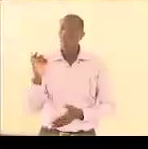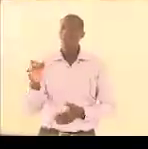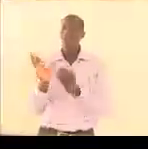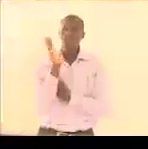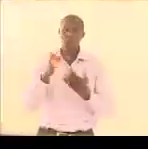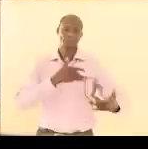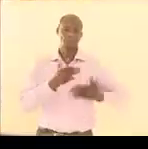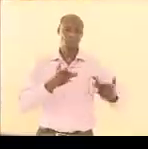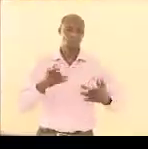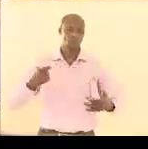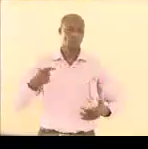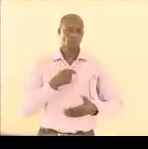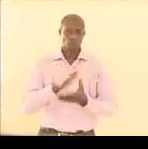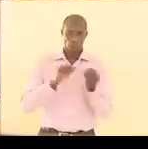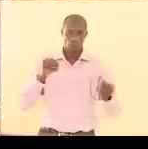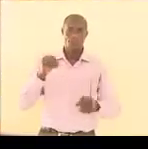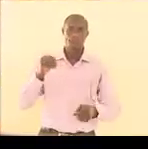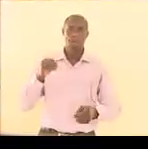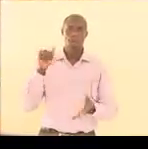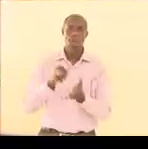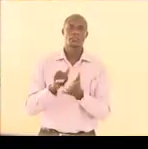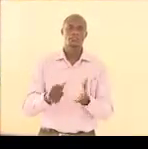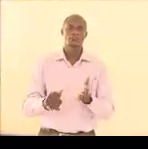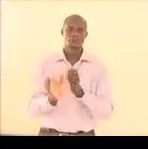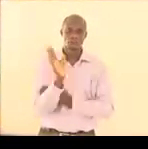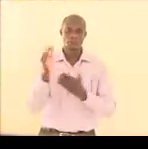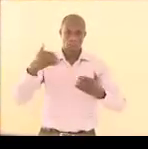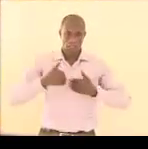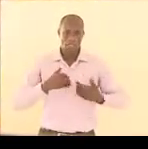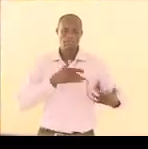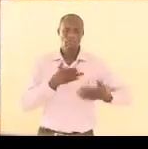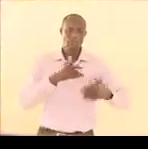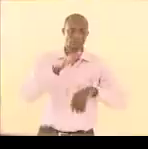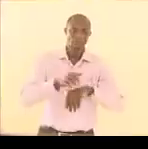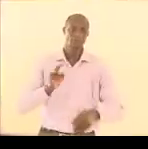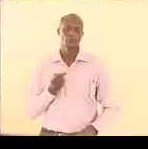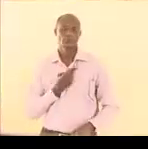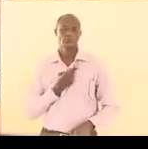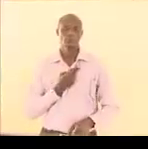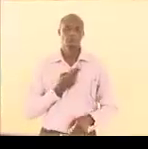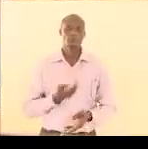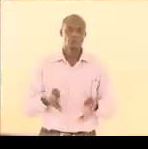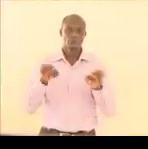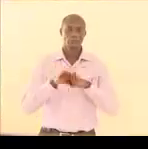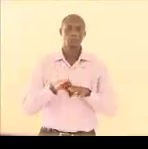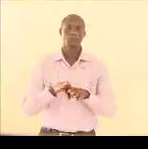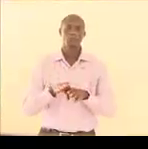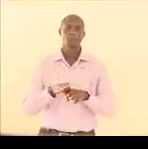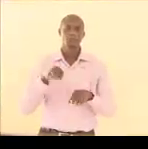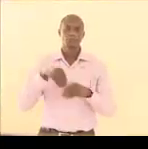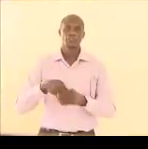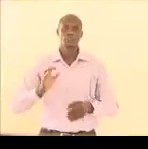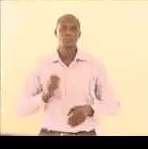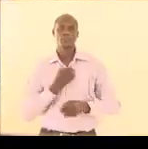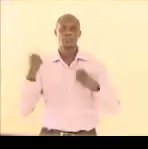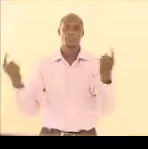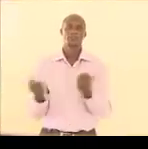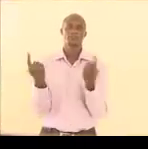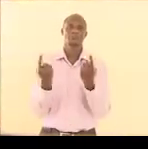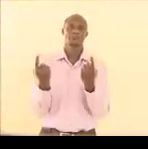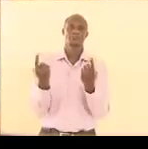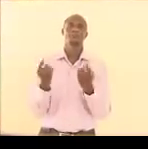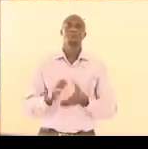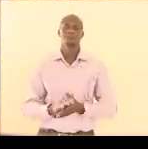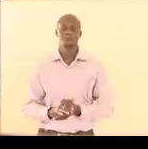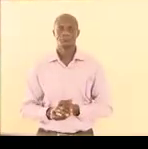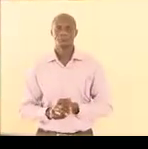God's mercy. Because we believe that God has mercy on us, even though our sins as red